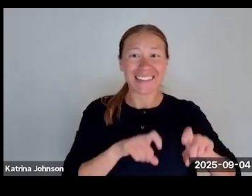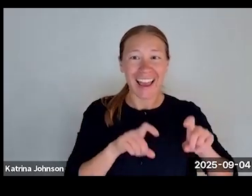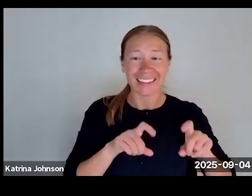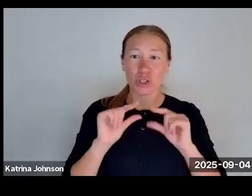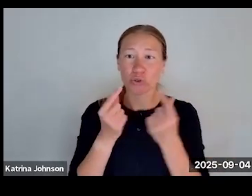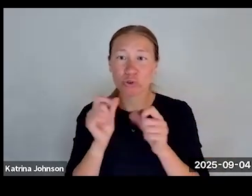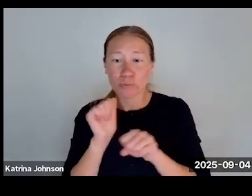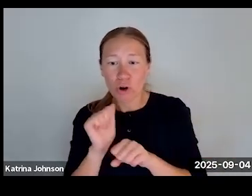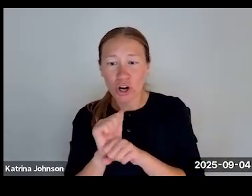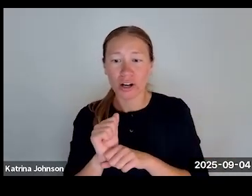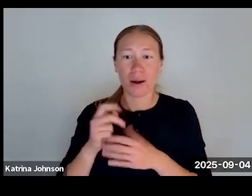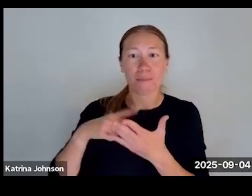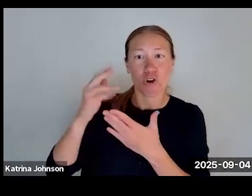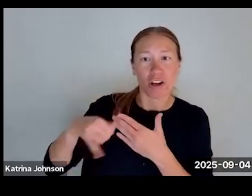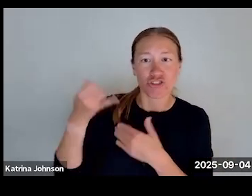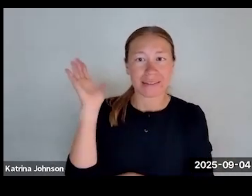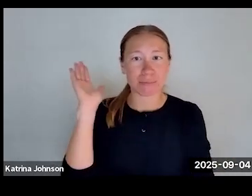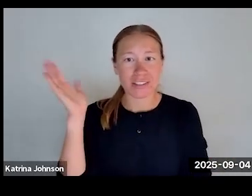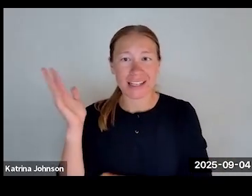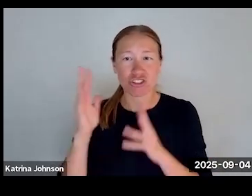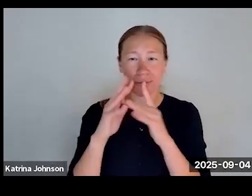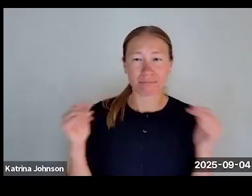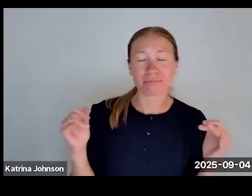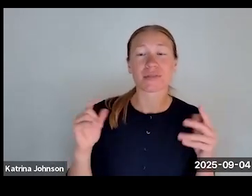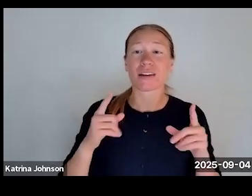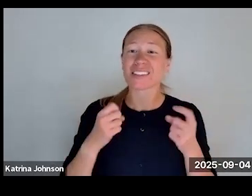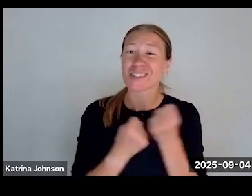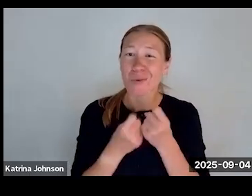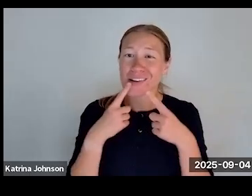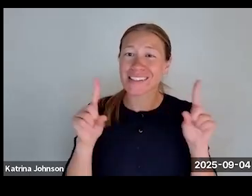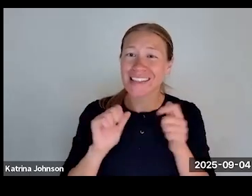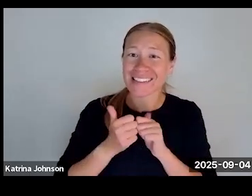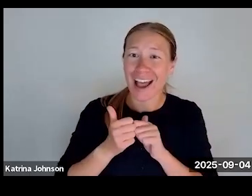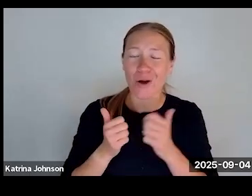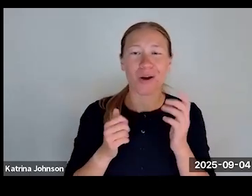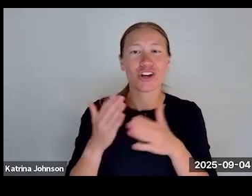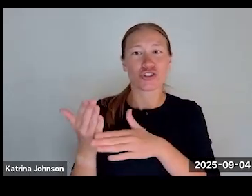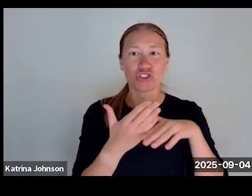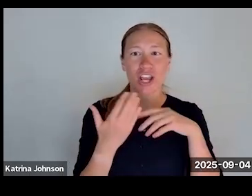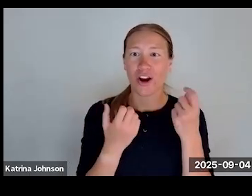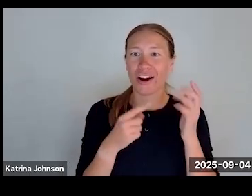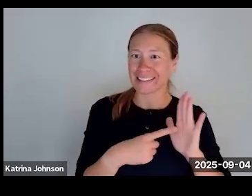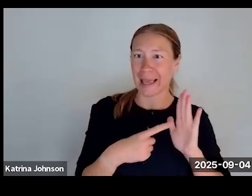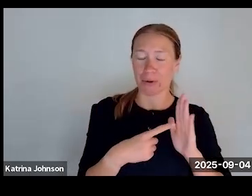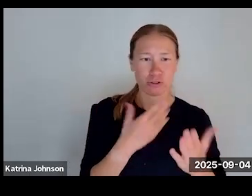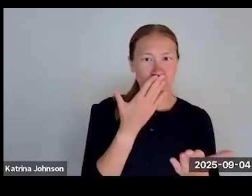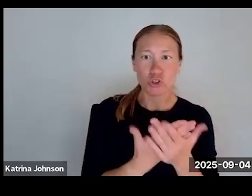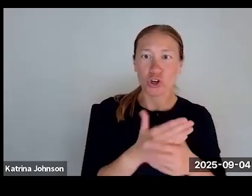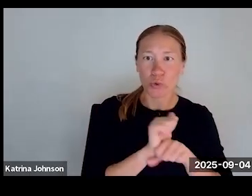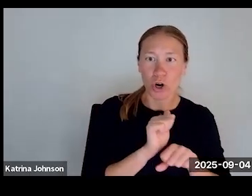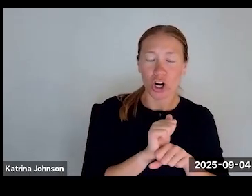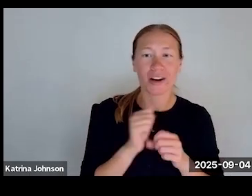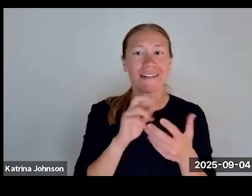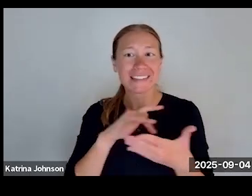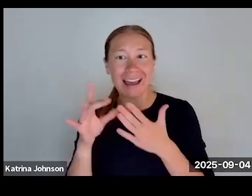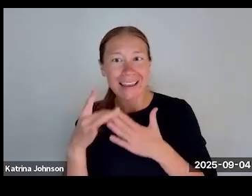we mentioned earlier. Support success by sharing examples of good work, study guides, and practice